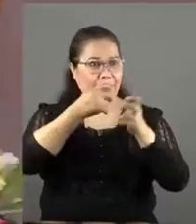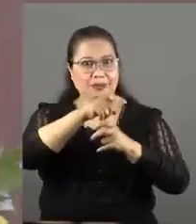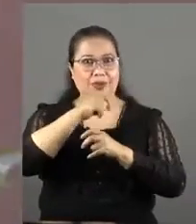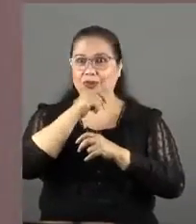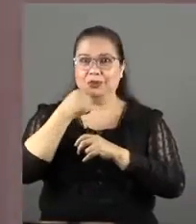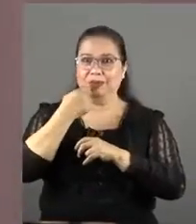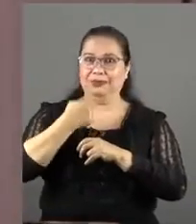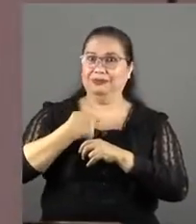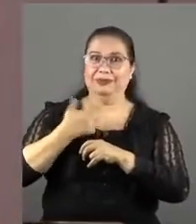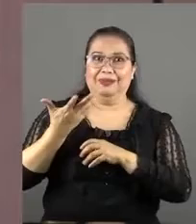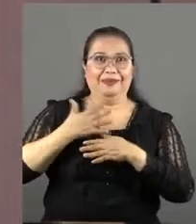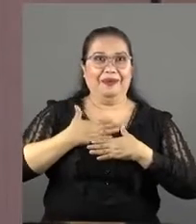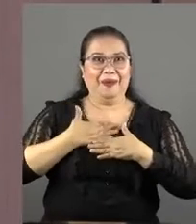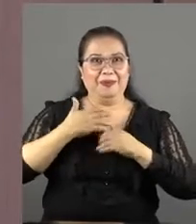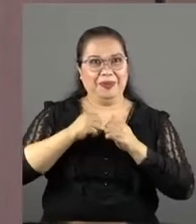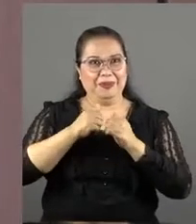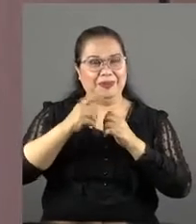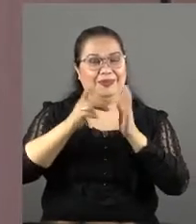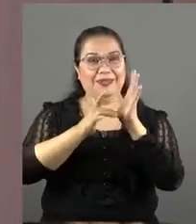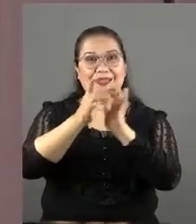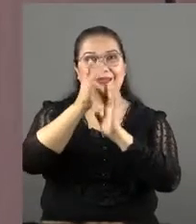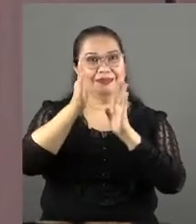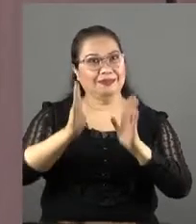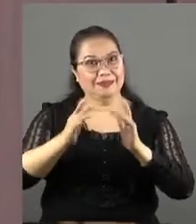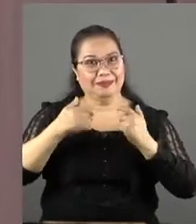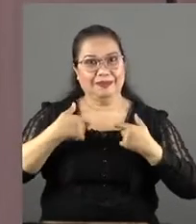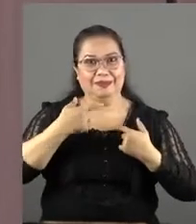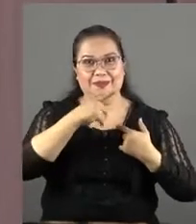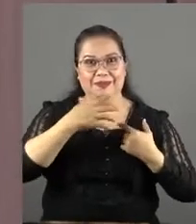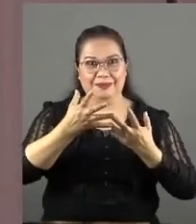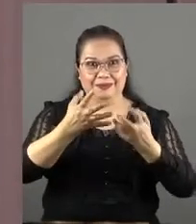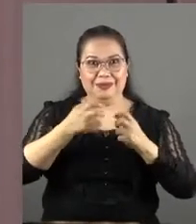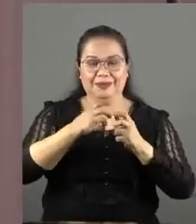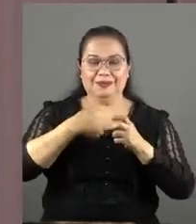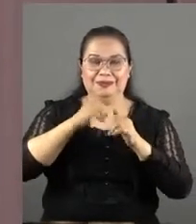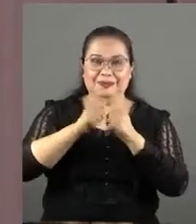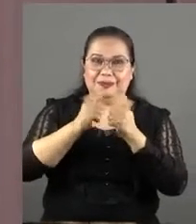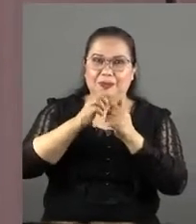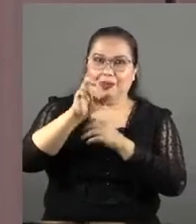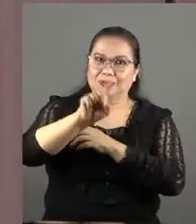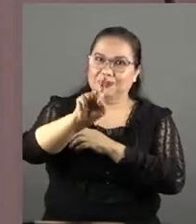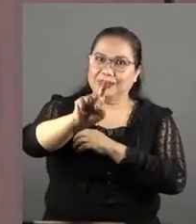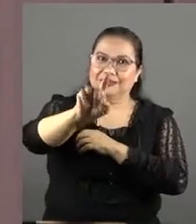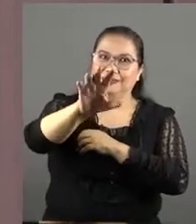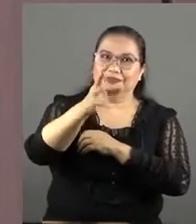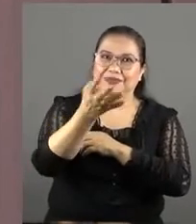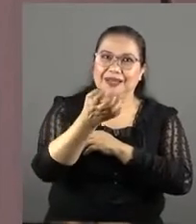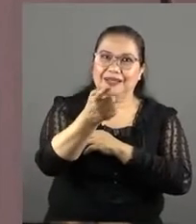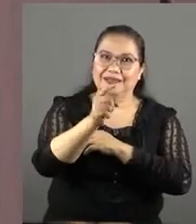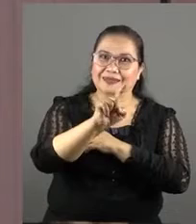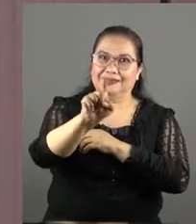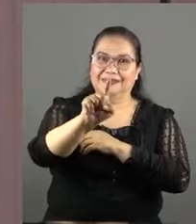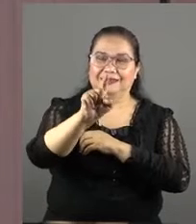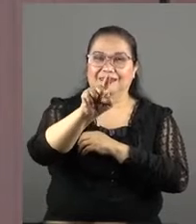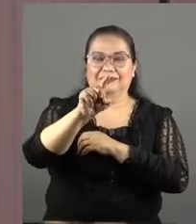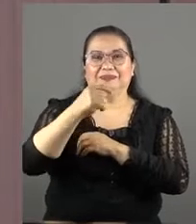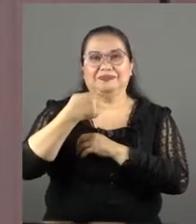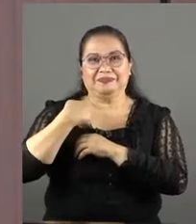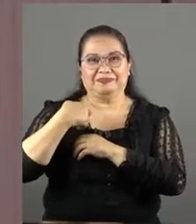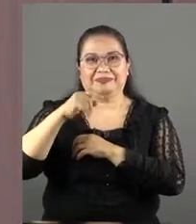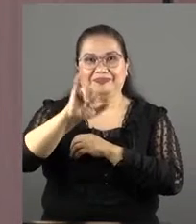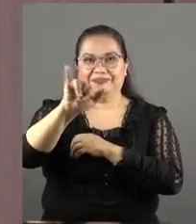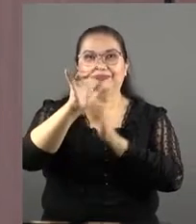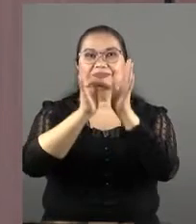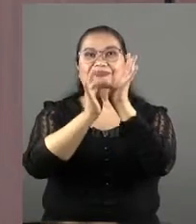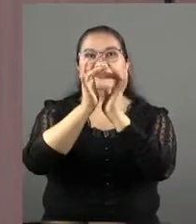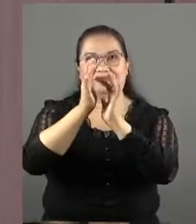even happy, joyful with what you've got. Why will I want what you've got? So friend, joyless